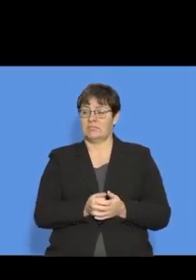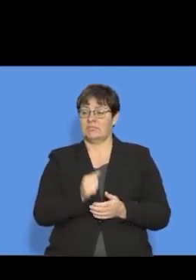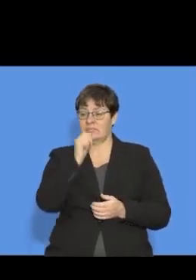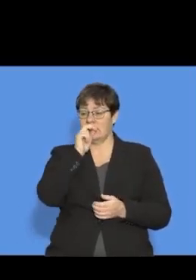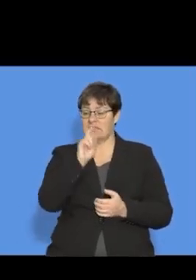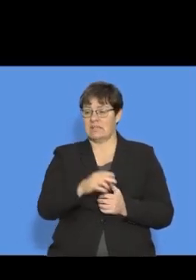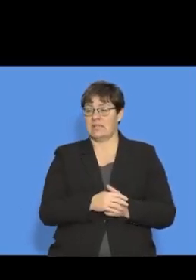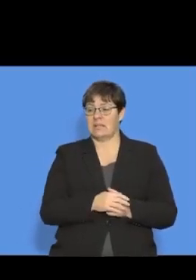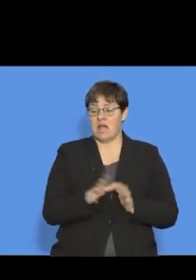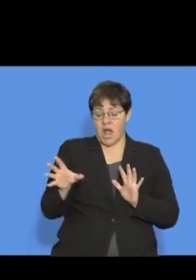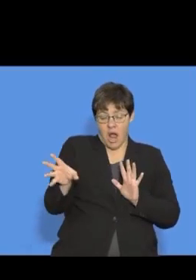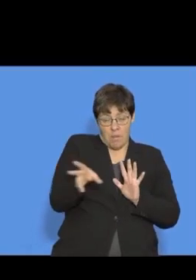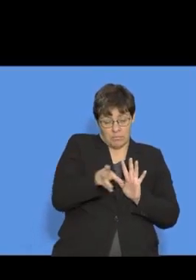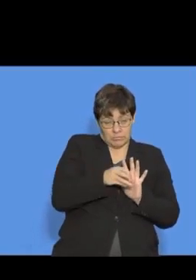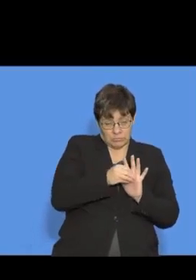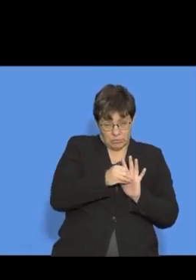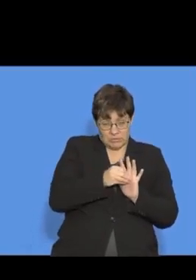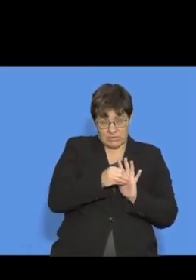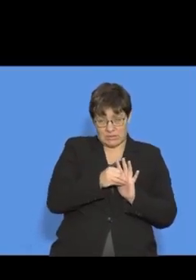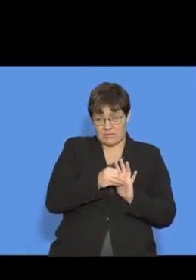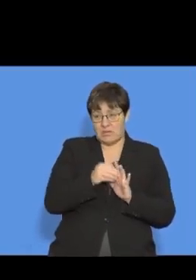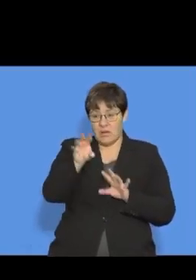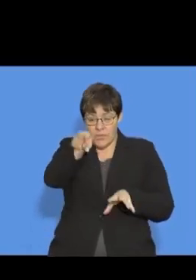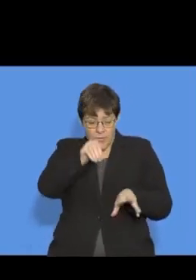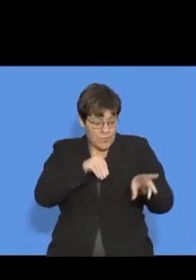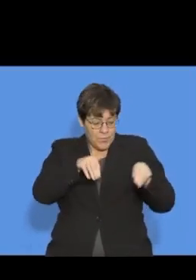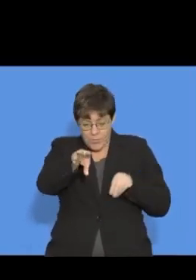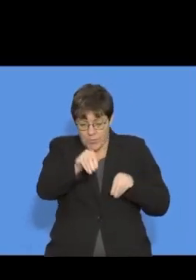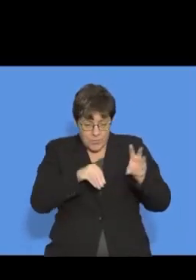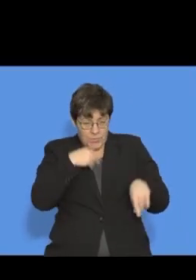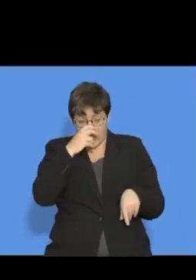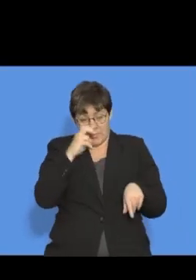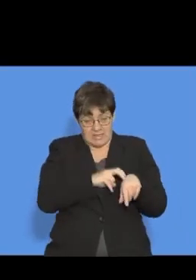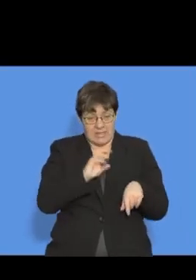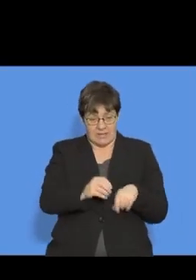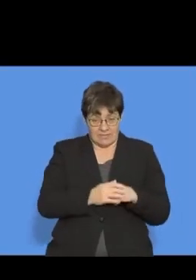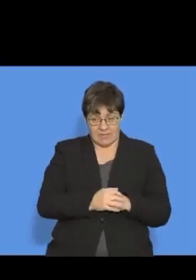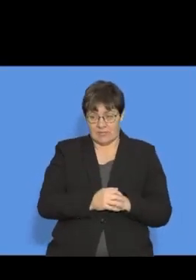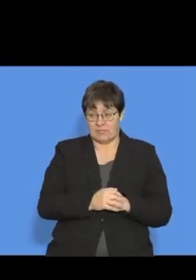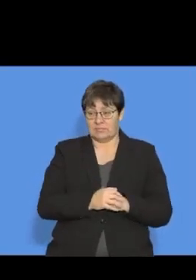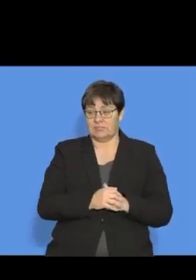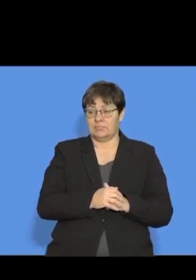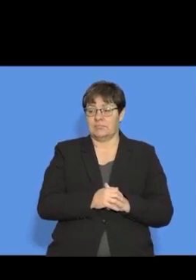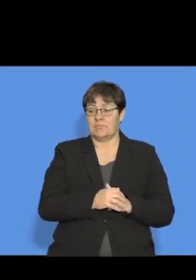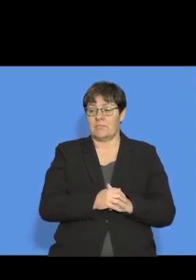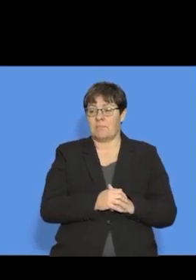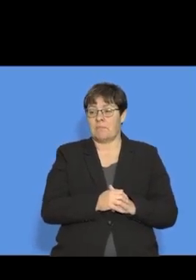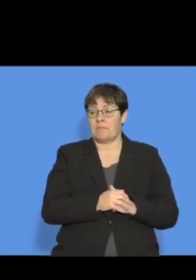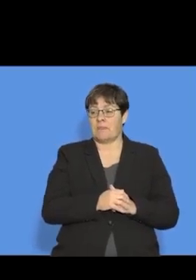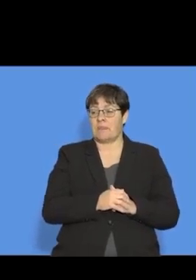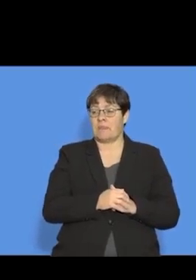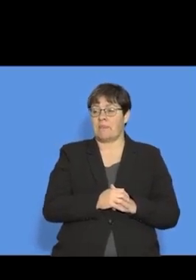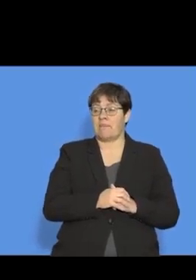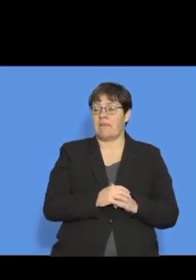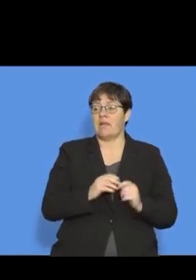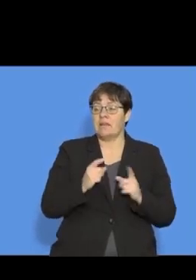see that the processes of these smaller molecules moving into the cells is referred to as absorption. And then finally,